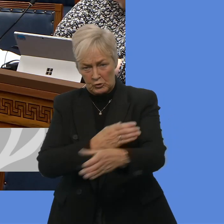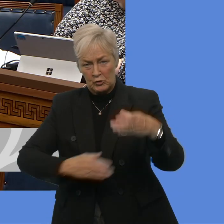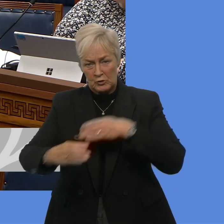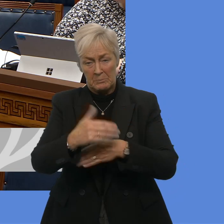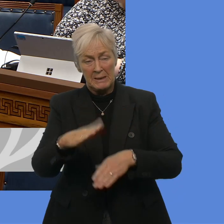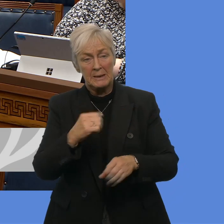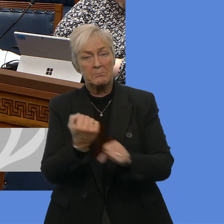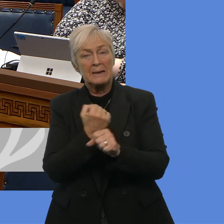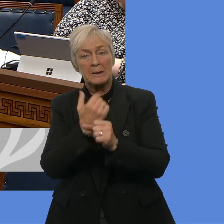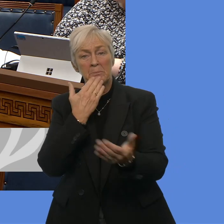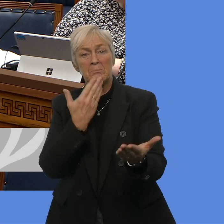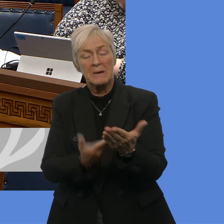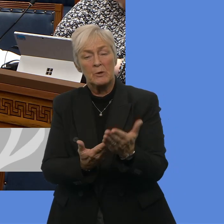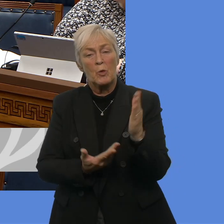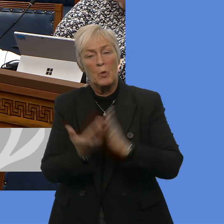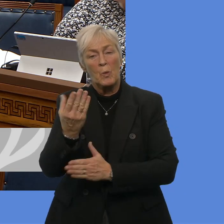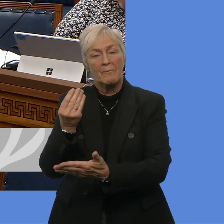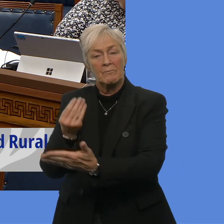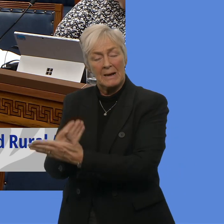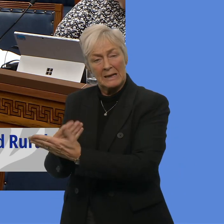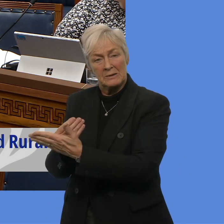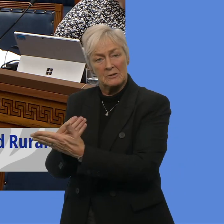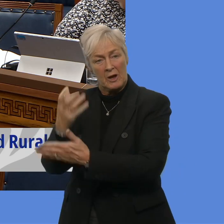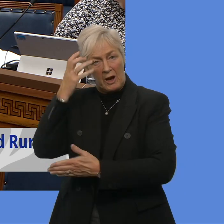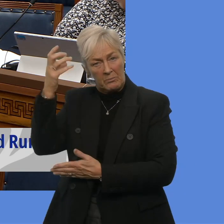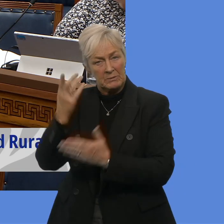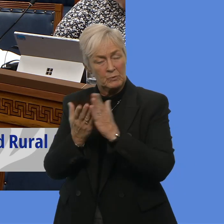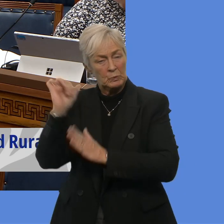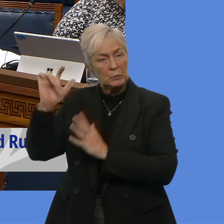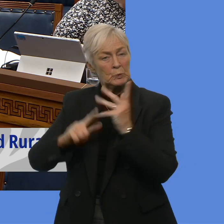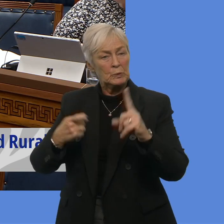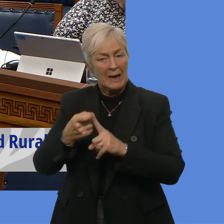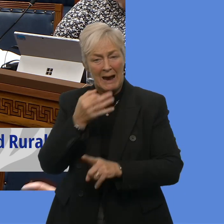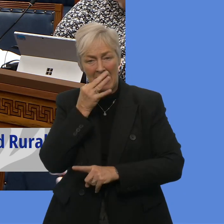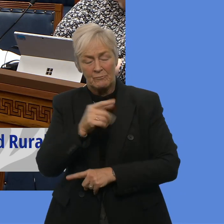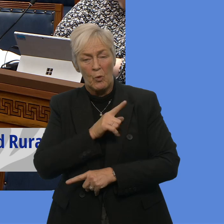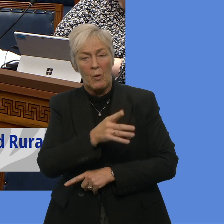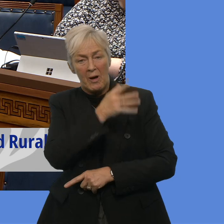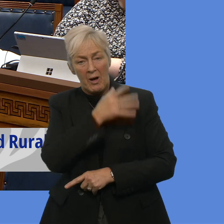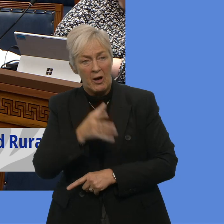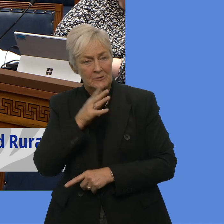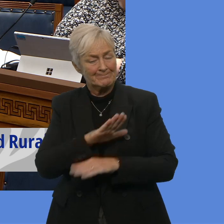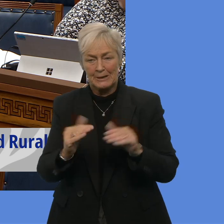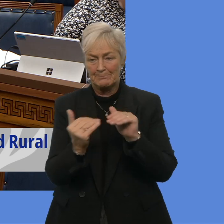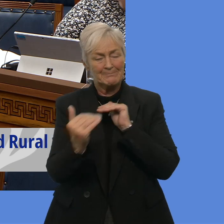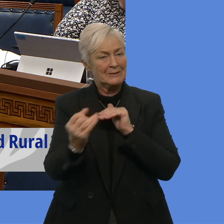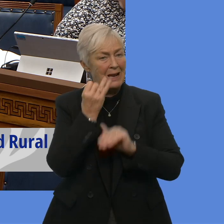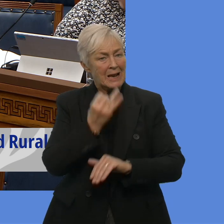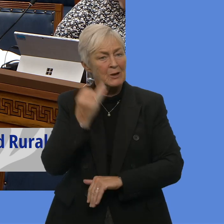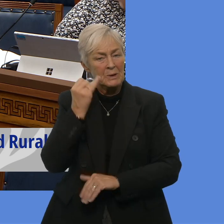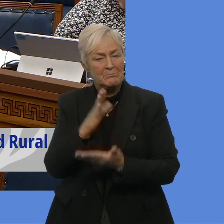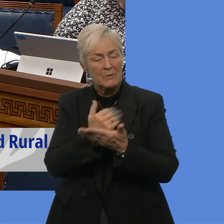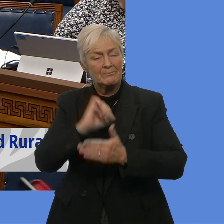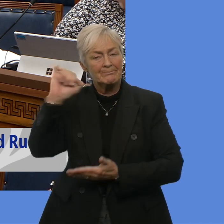bid via the Department of Finance to the UK Government for a Just Transition Fund for Agriculture, and that was not met last week as part of the budget, so I